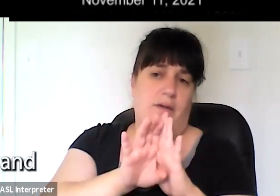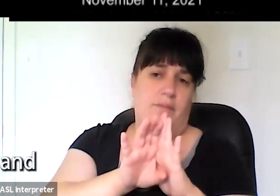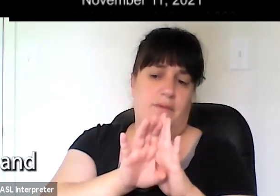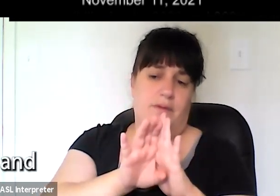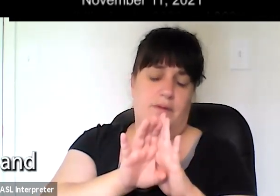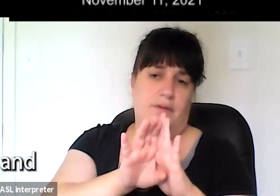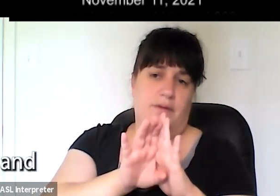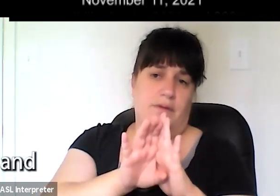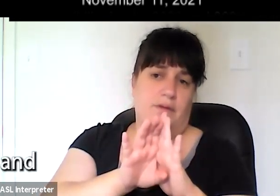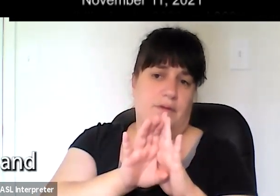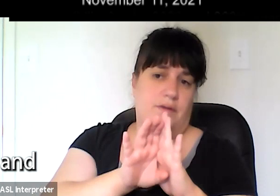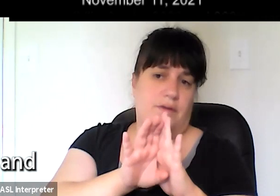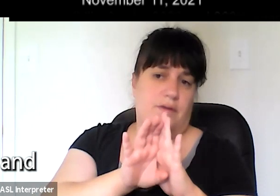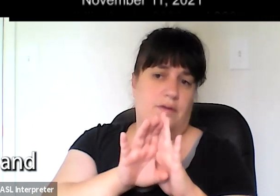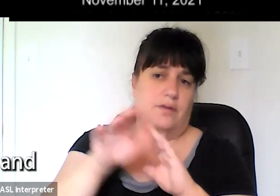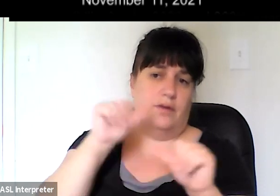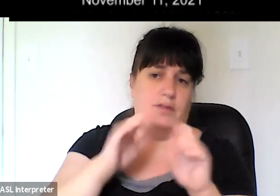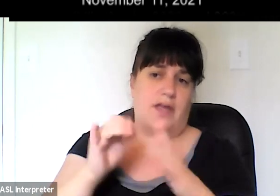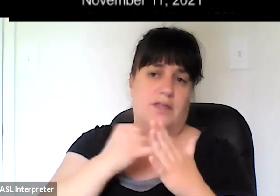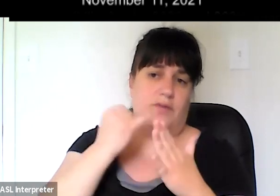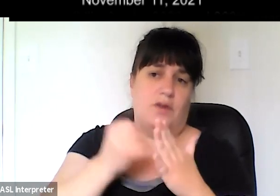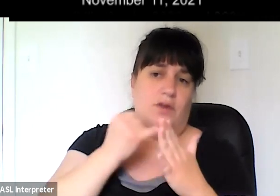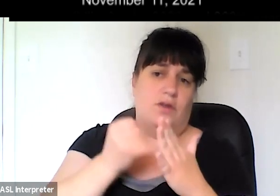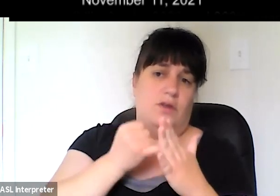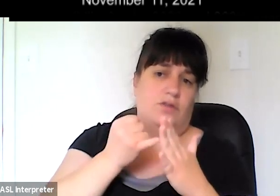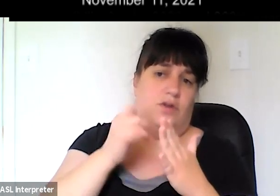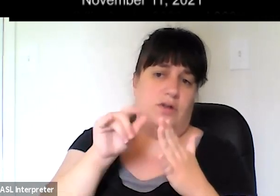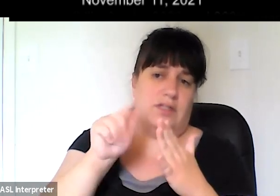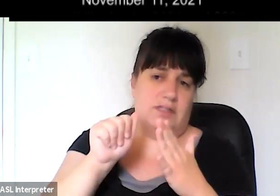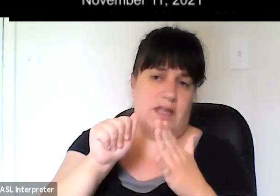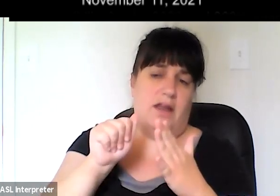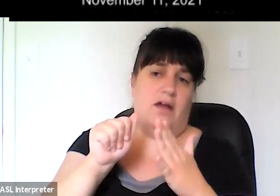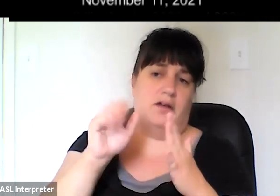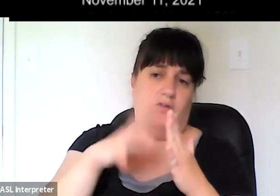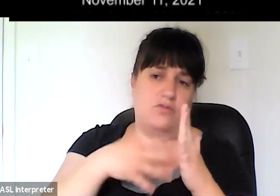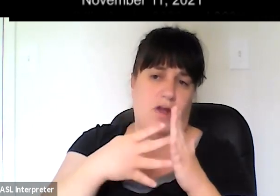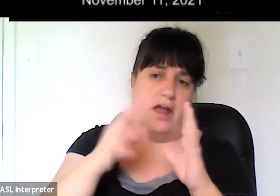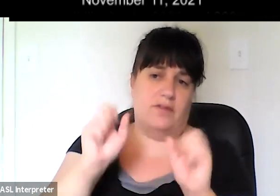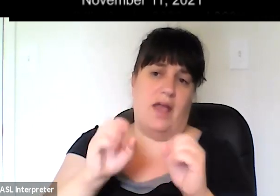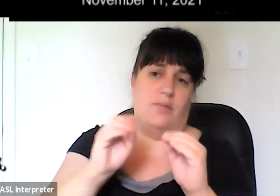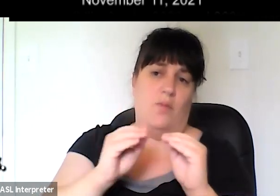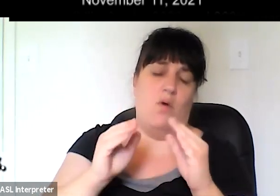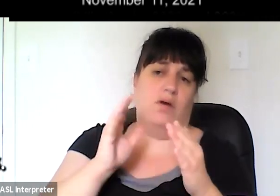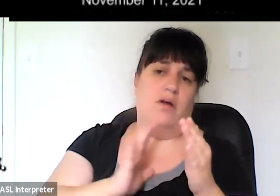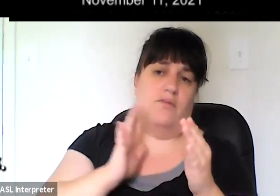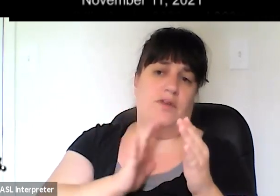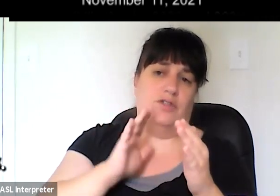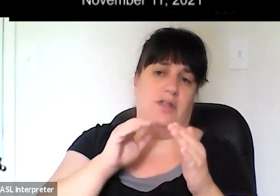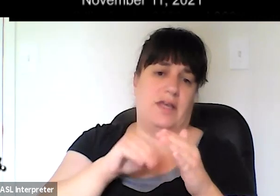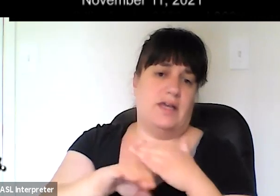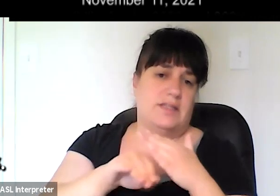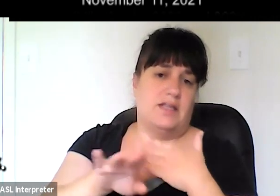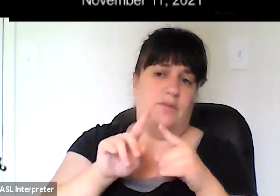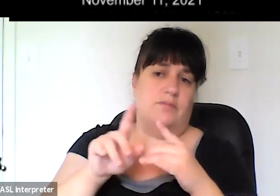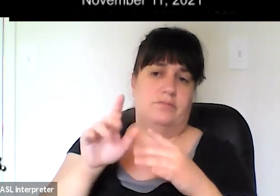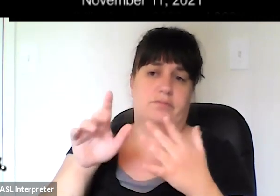over to make sure that scientific journals and data and graphs can be more visually accessible. But again, in India,